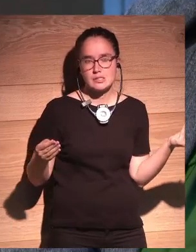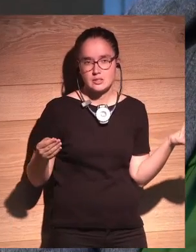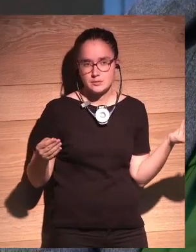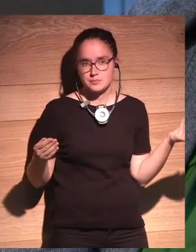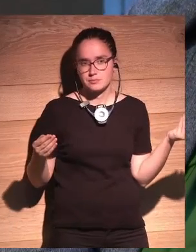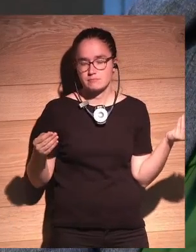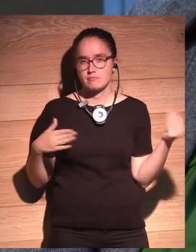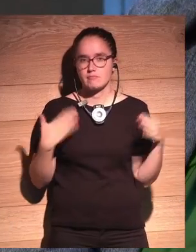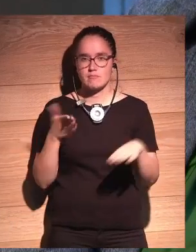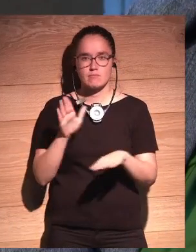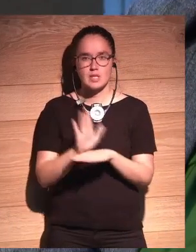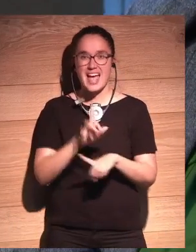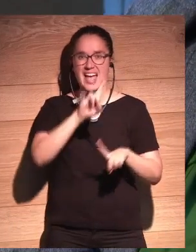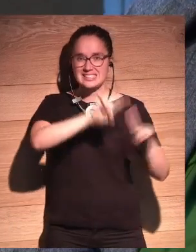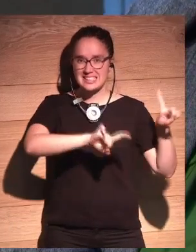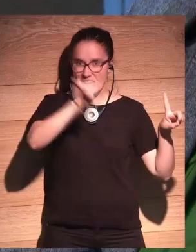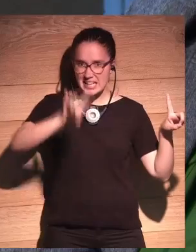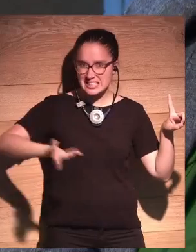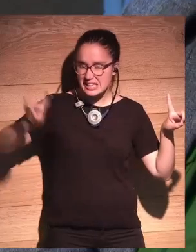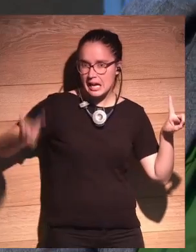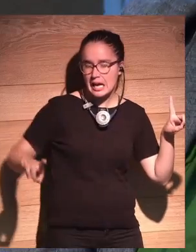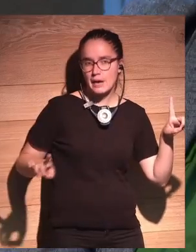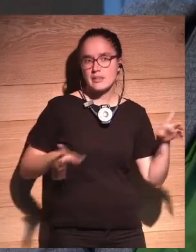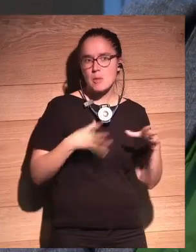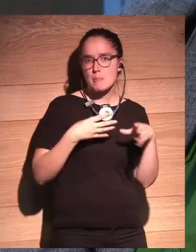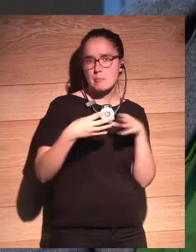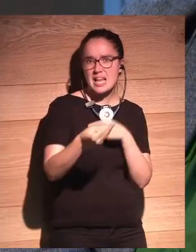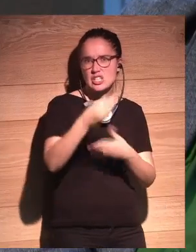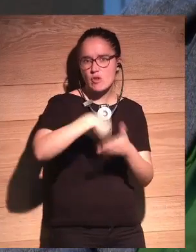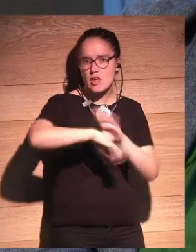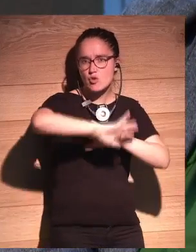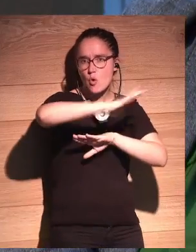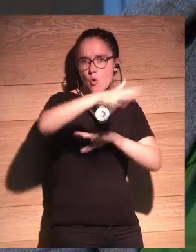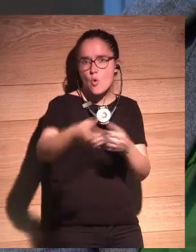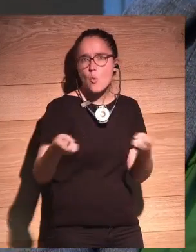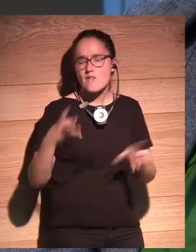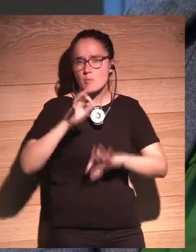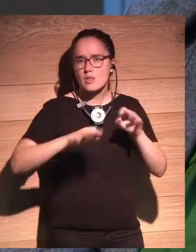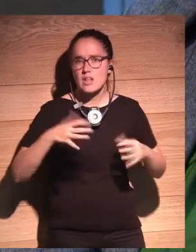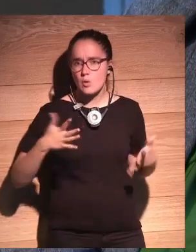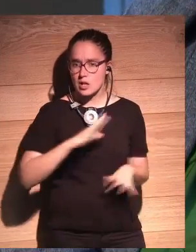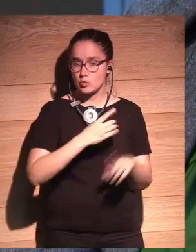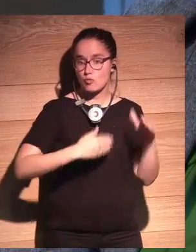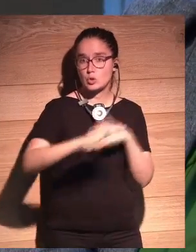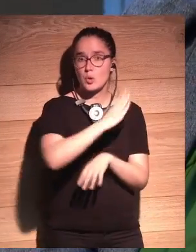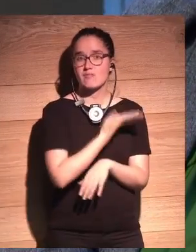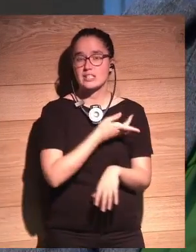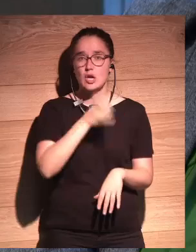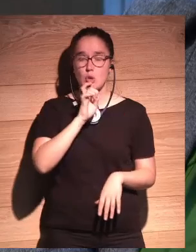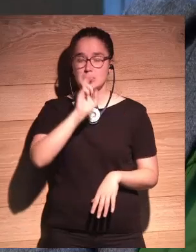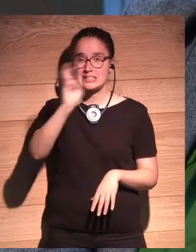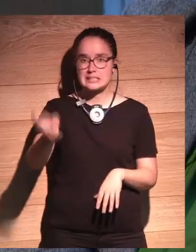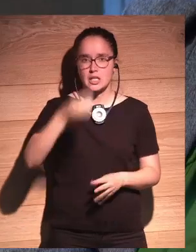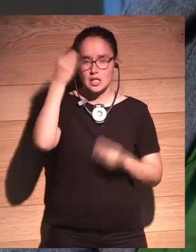about how much plastic is in the ocean, how will this affect what we eat in the years to come. And I think that was